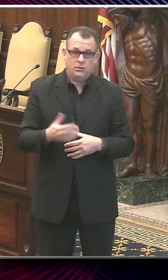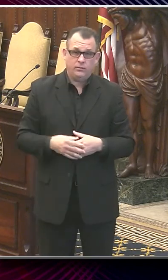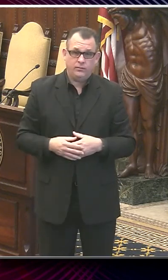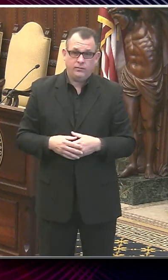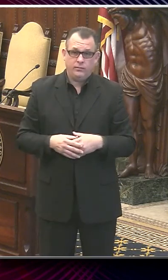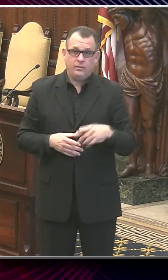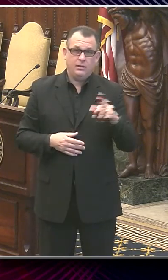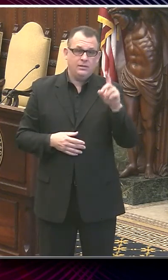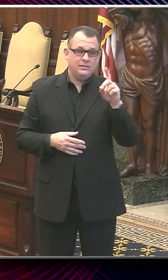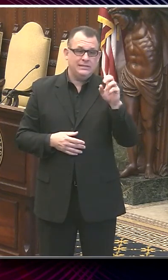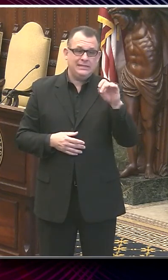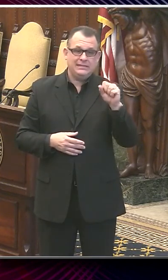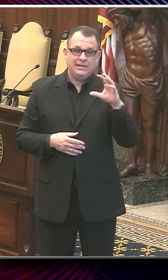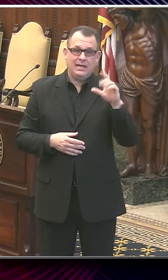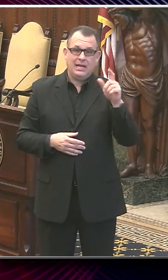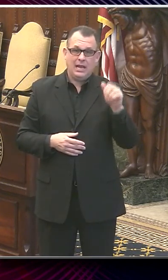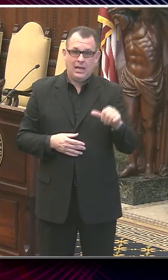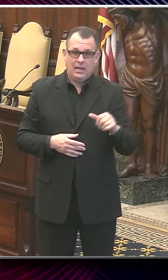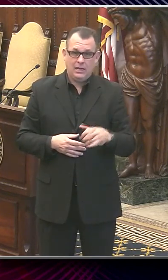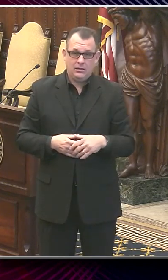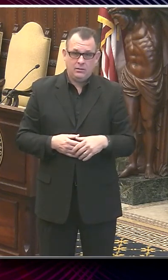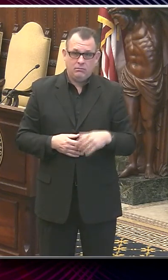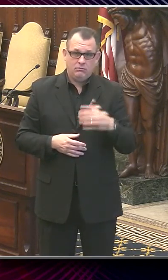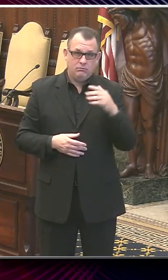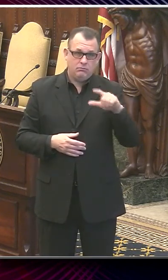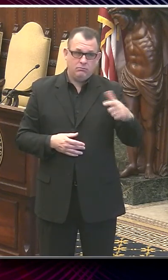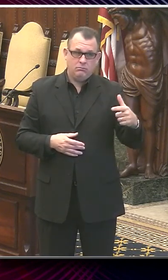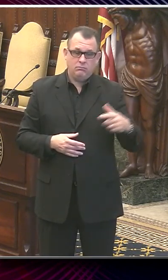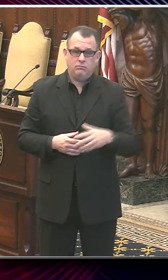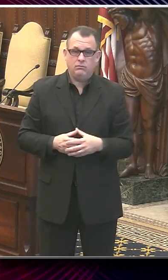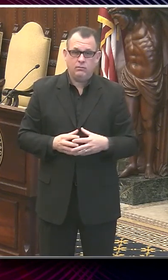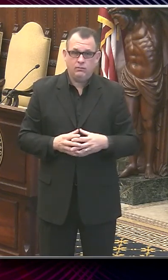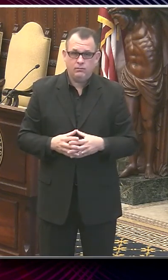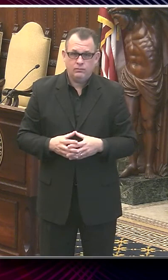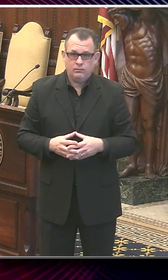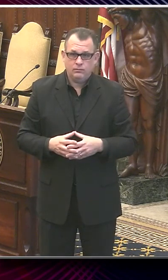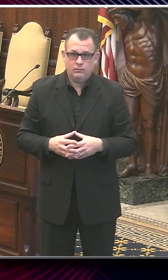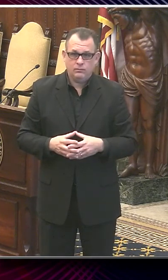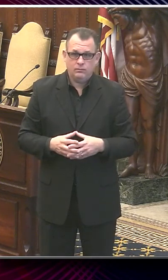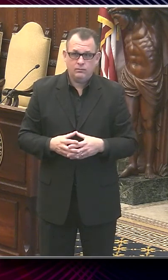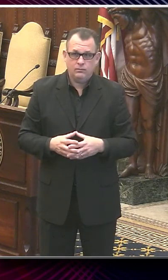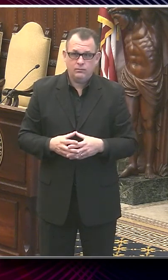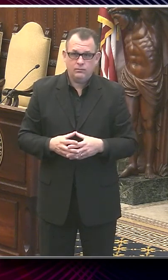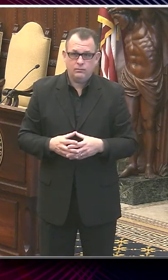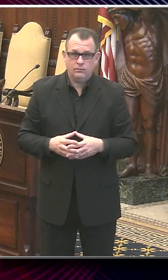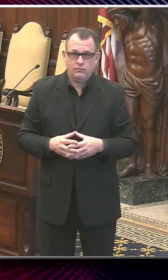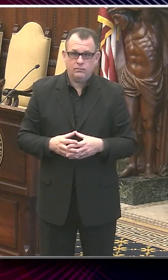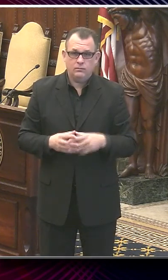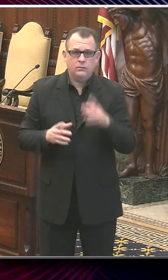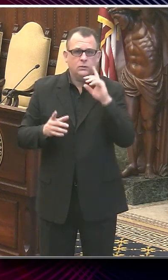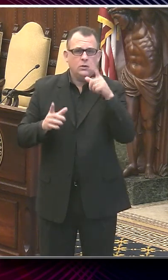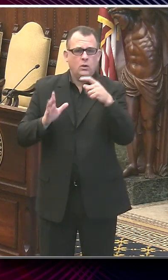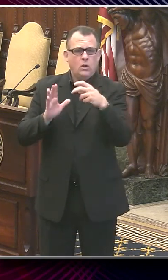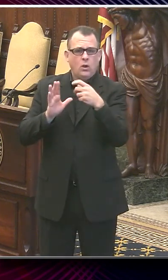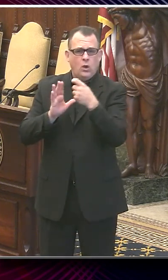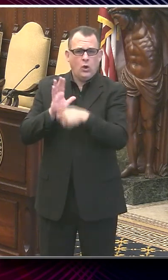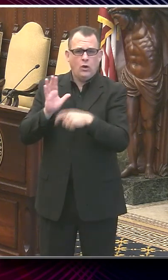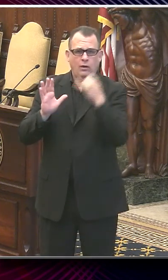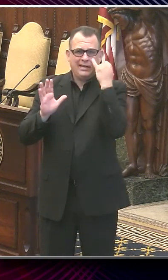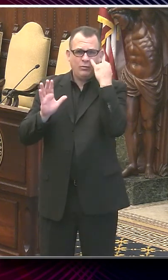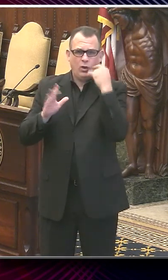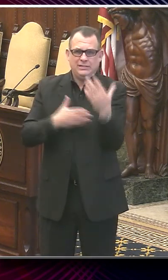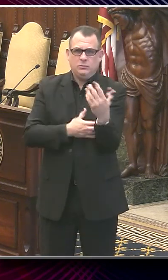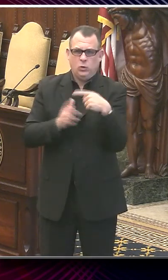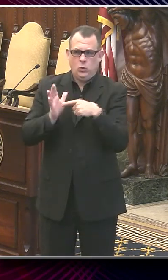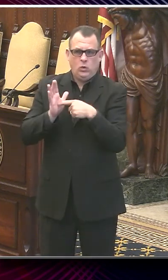Denise. Thank you. I'm back. There was an article in the Inquirer this morning regarding